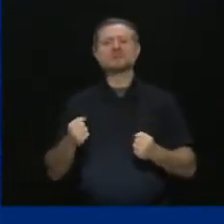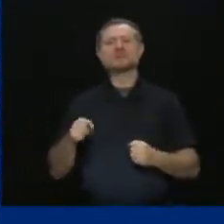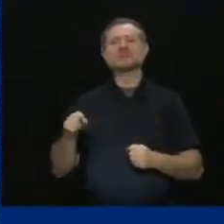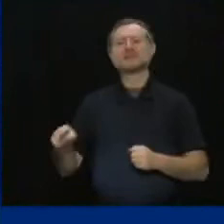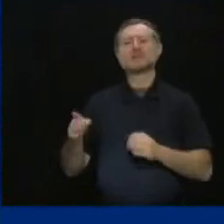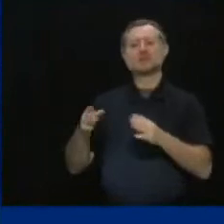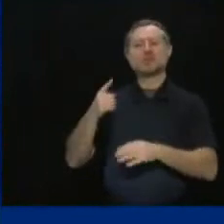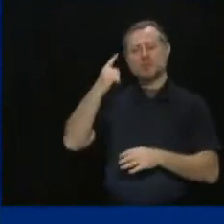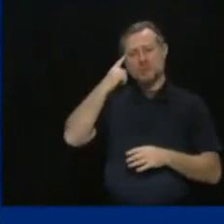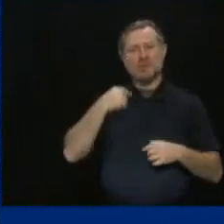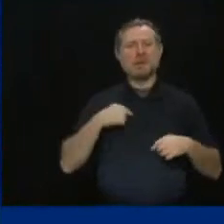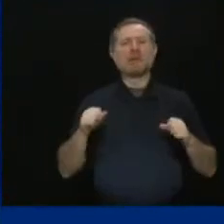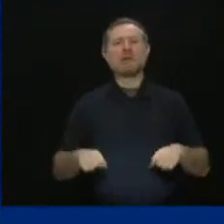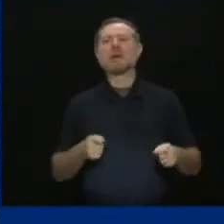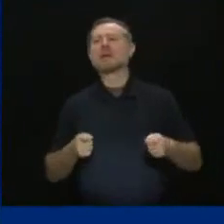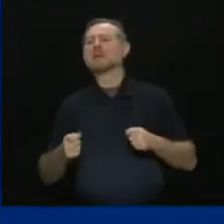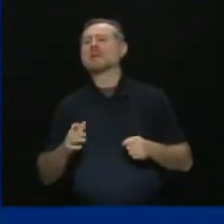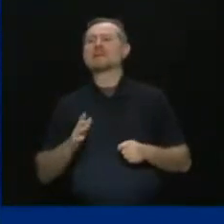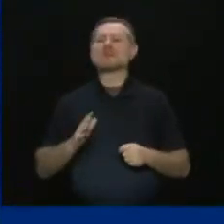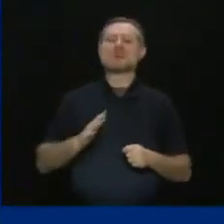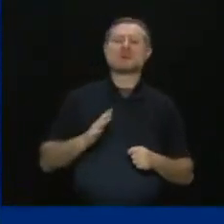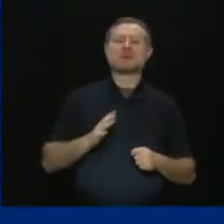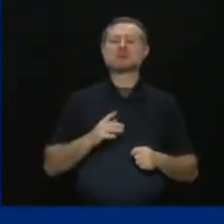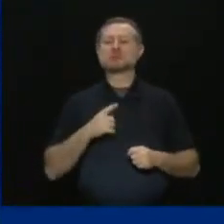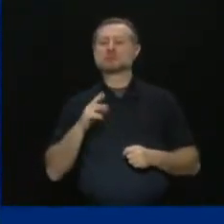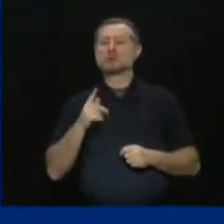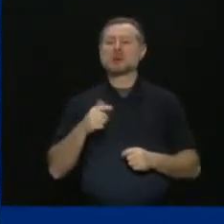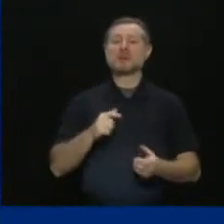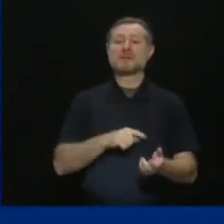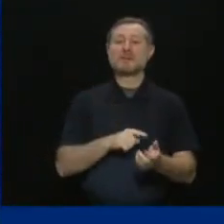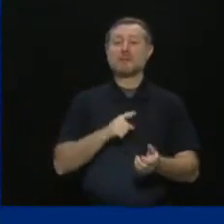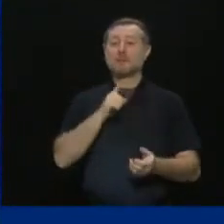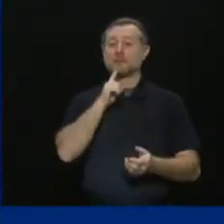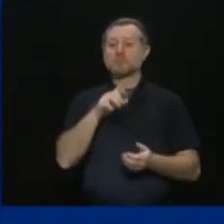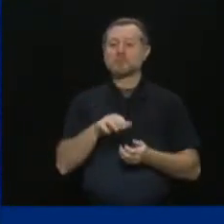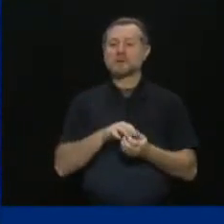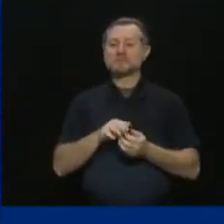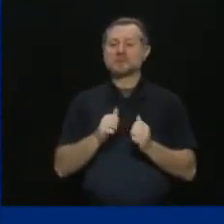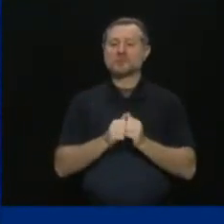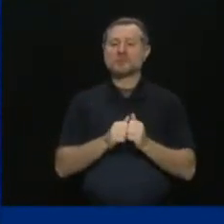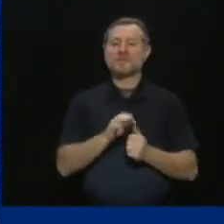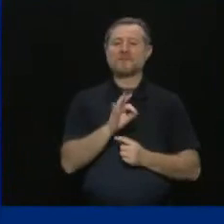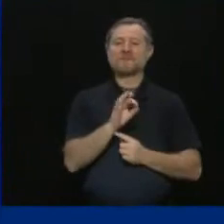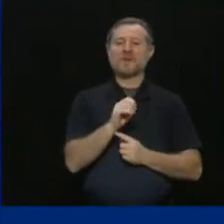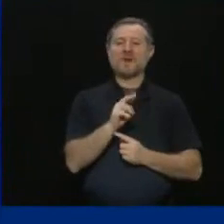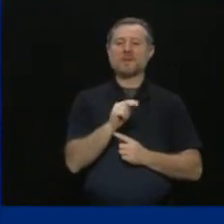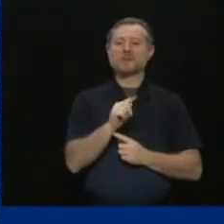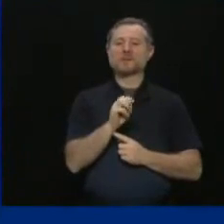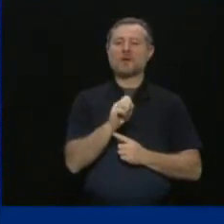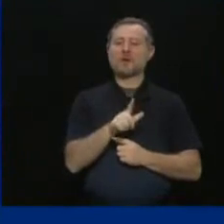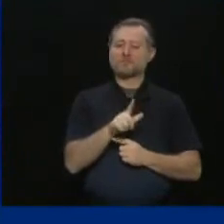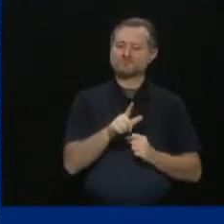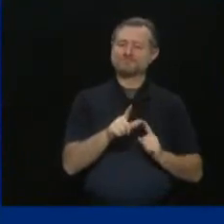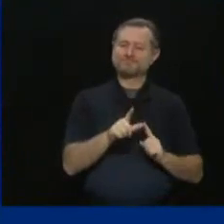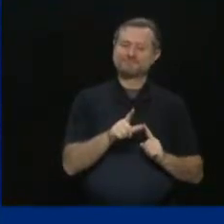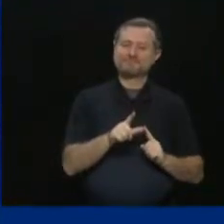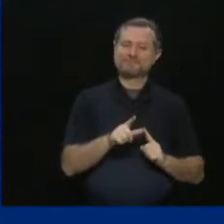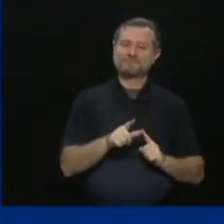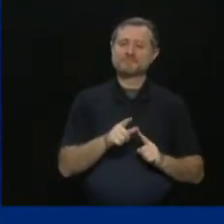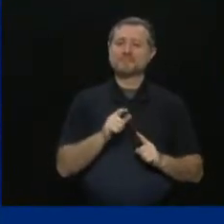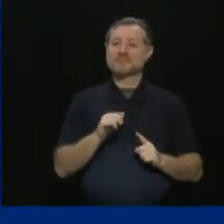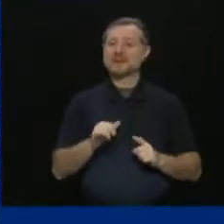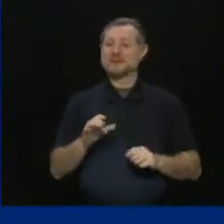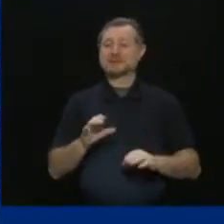handle had been laced with a new form of fentanyl, which was this deadly